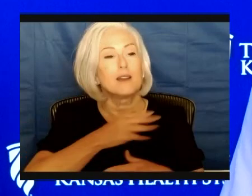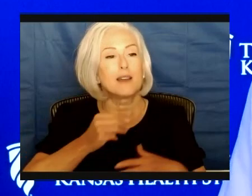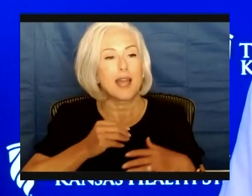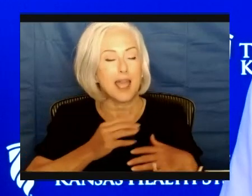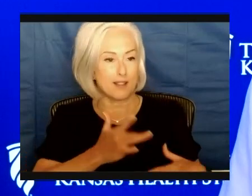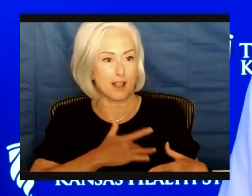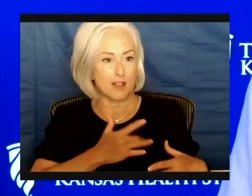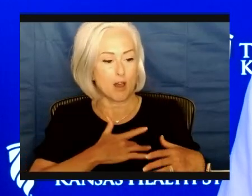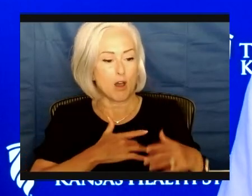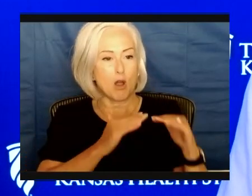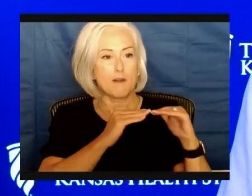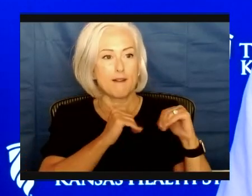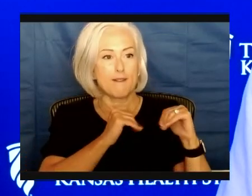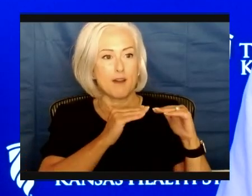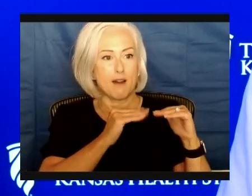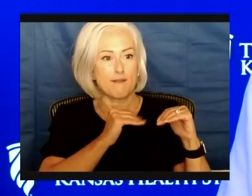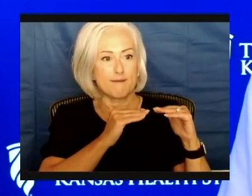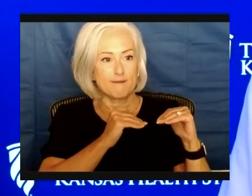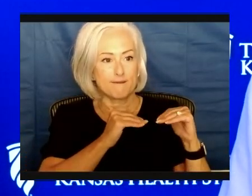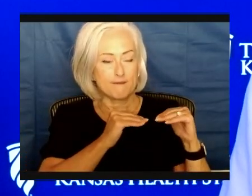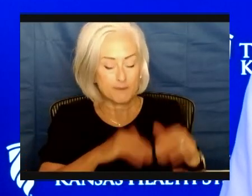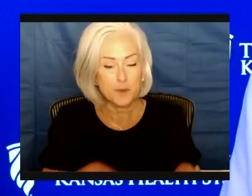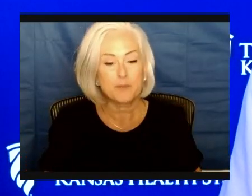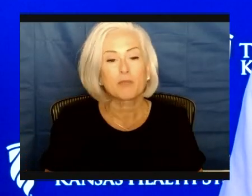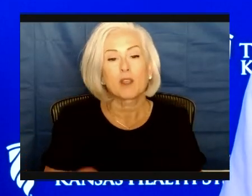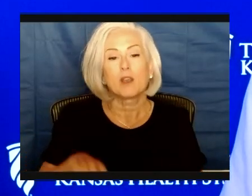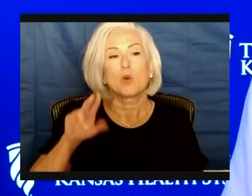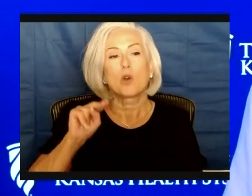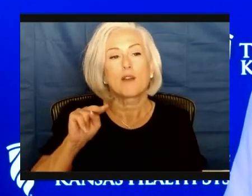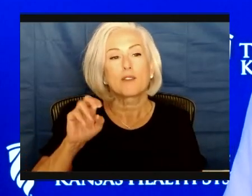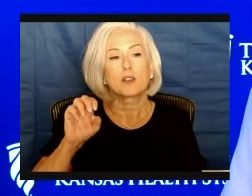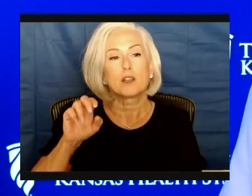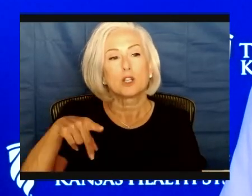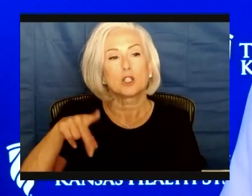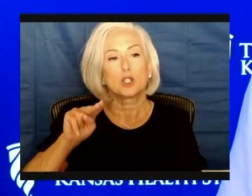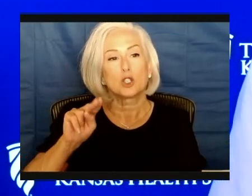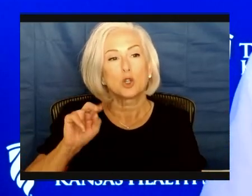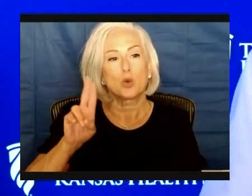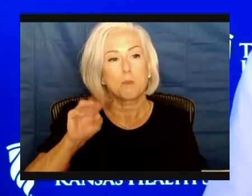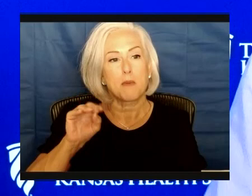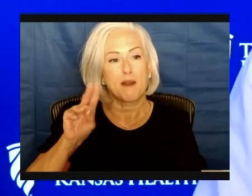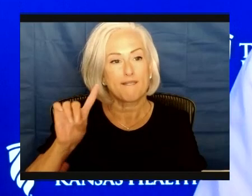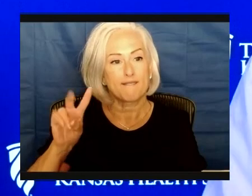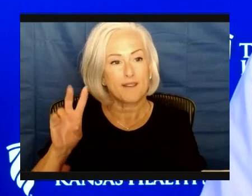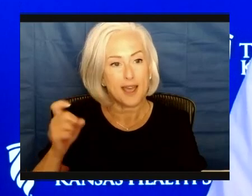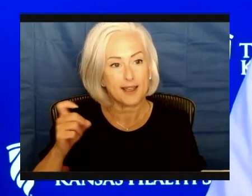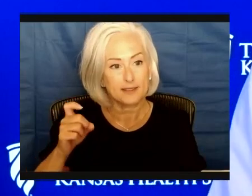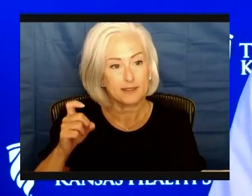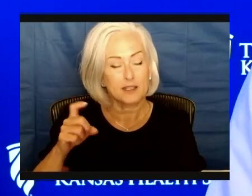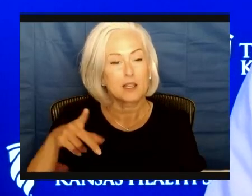two. One of those is Pneumovax. The other one is Prevnar 13. We will be going to just the Prevnar